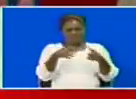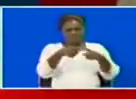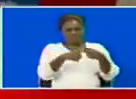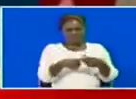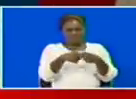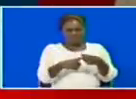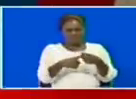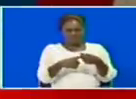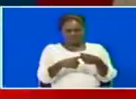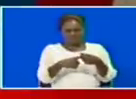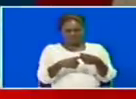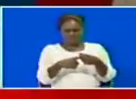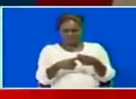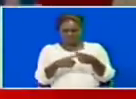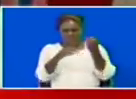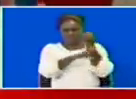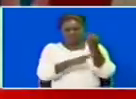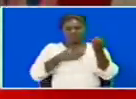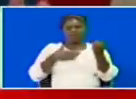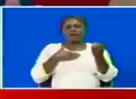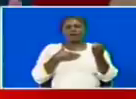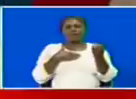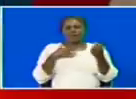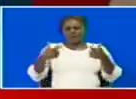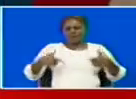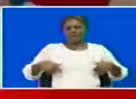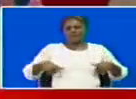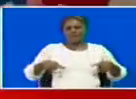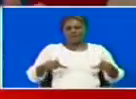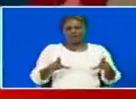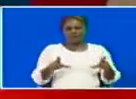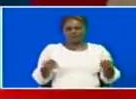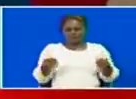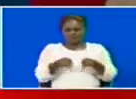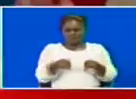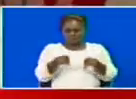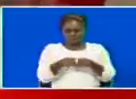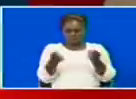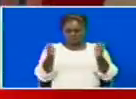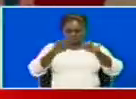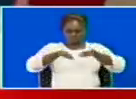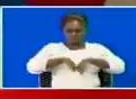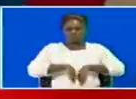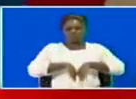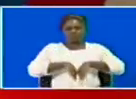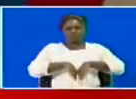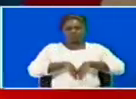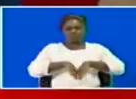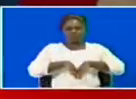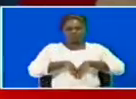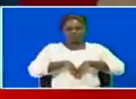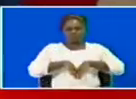subsidize the armies of other countries while allowing for the very sad depletion of our